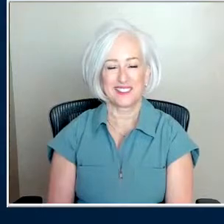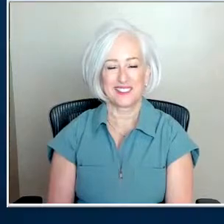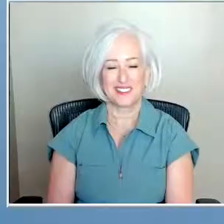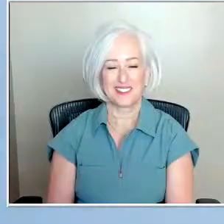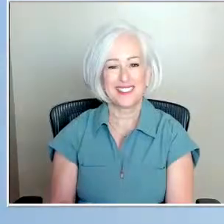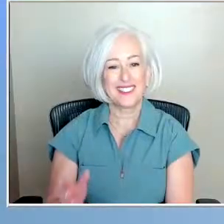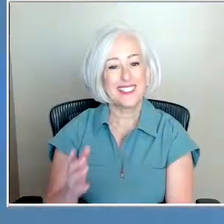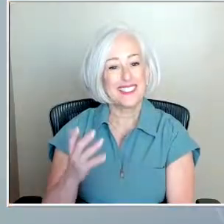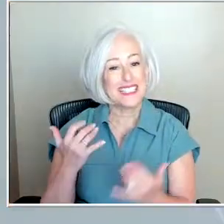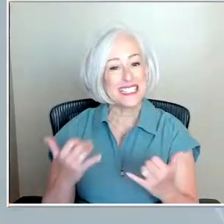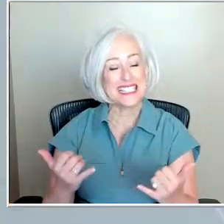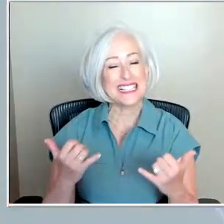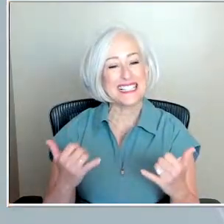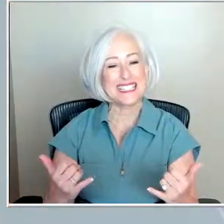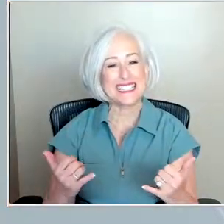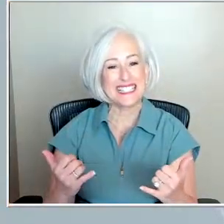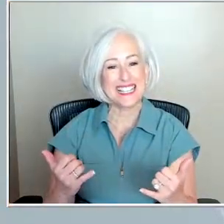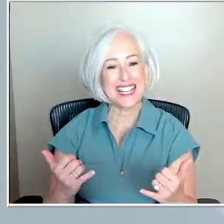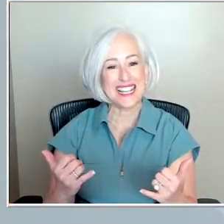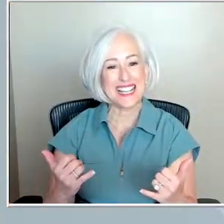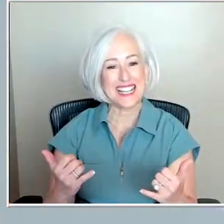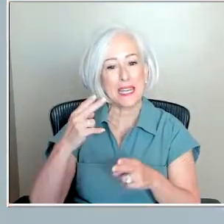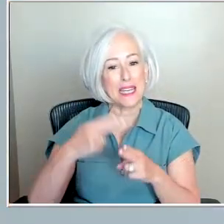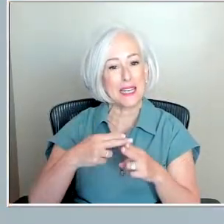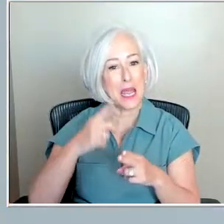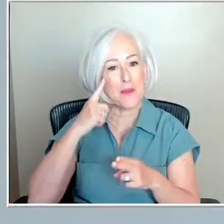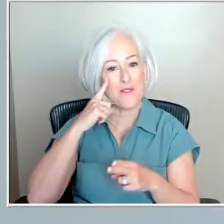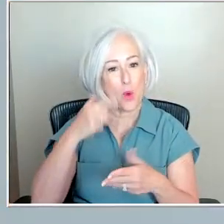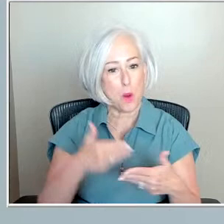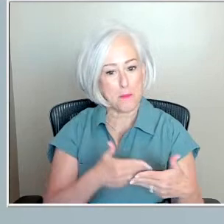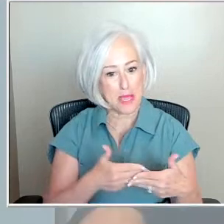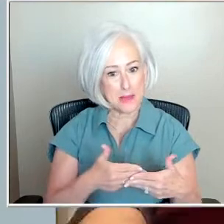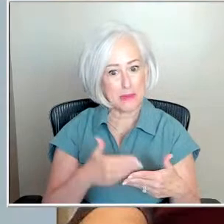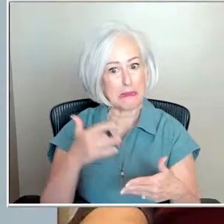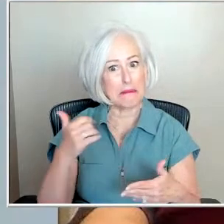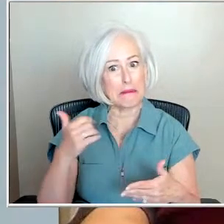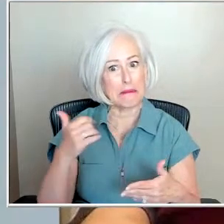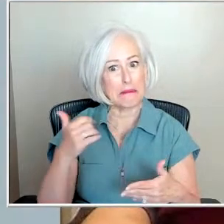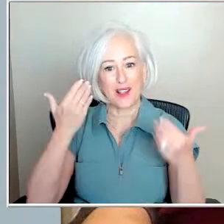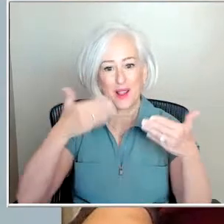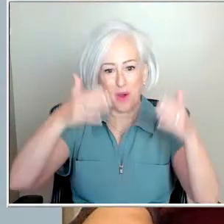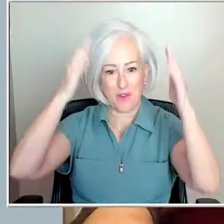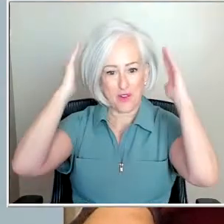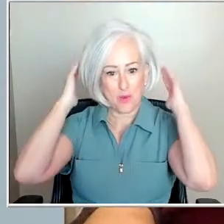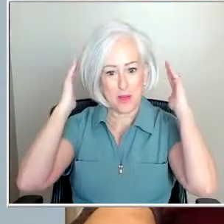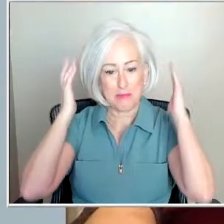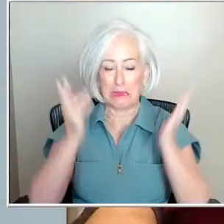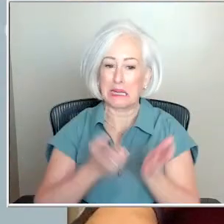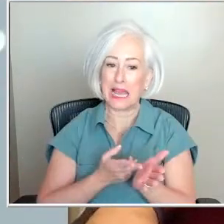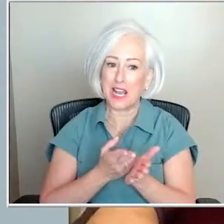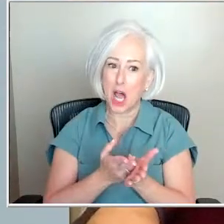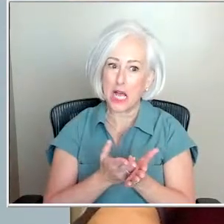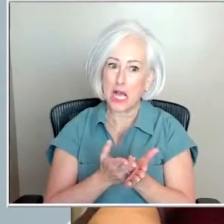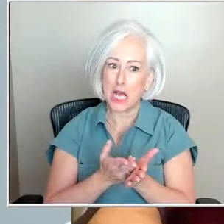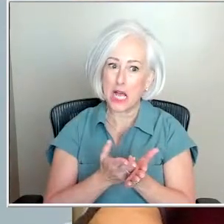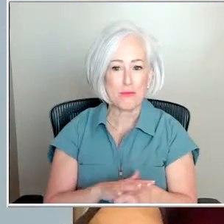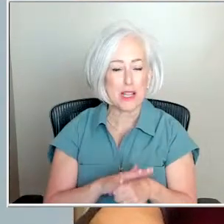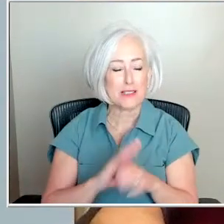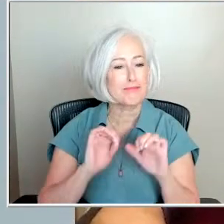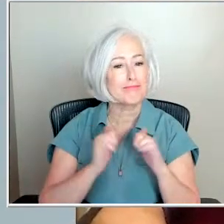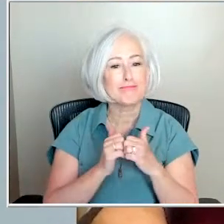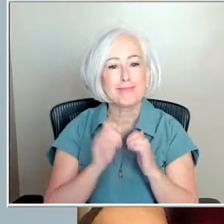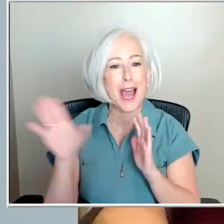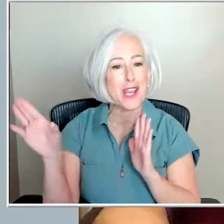Coming up today, picking a name for your baby can be overwhelming, and quite honestly, it's a lot of pressure. So how do you choose? We